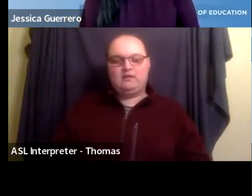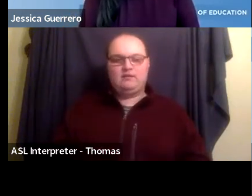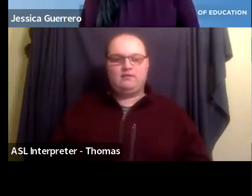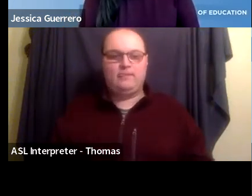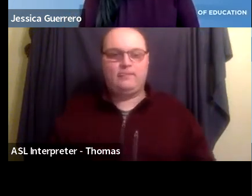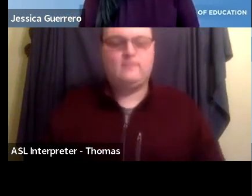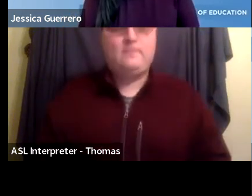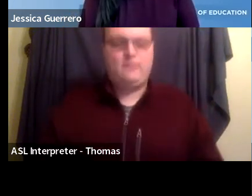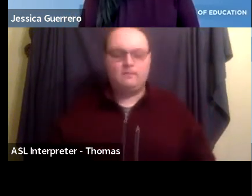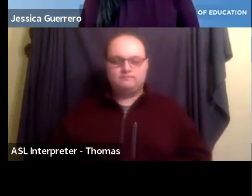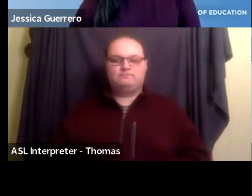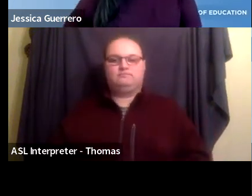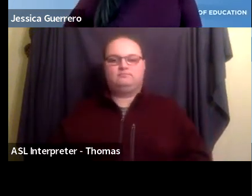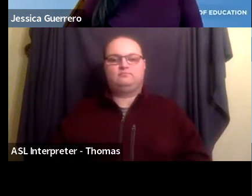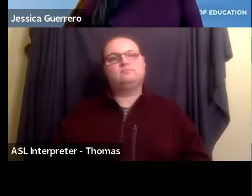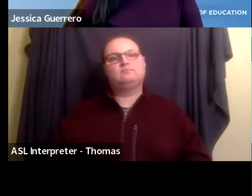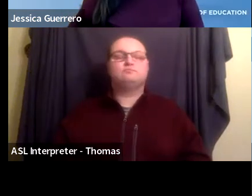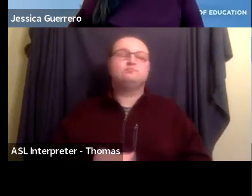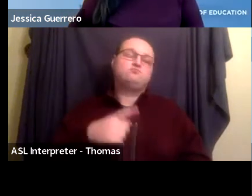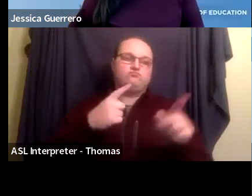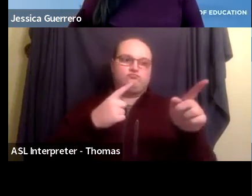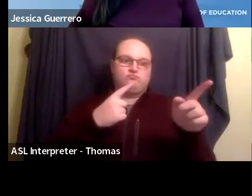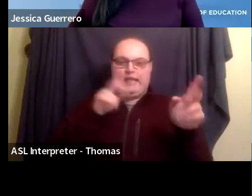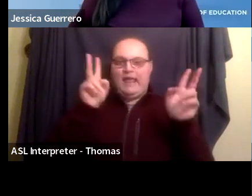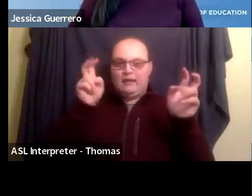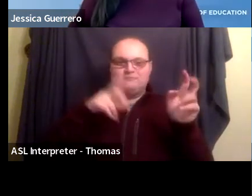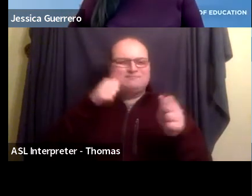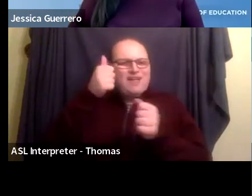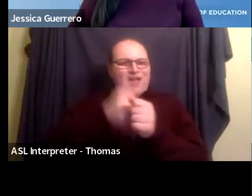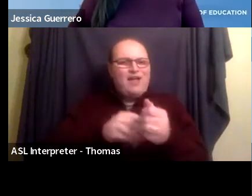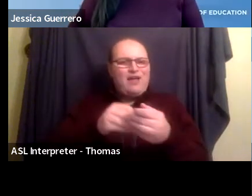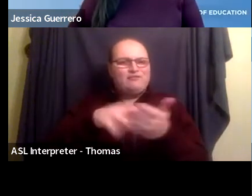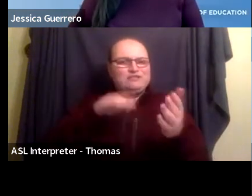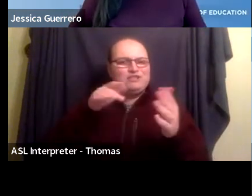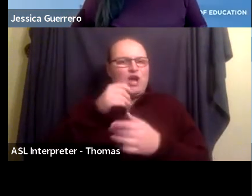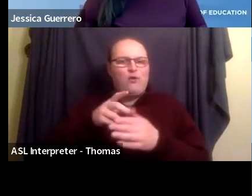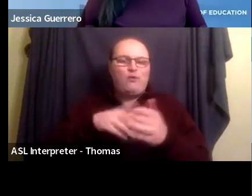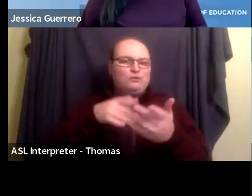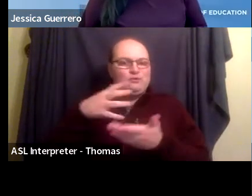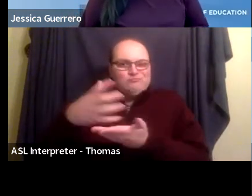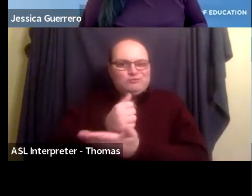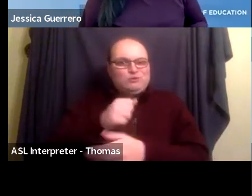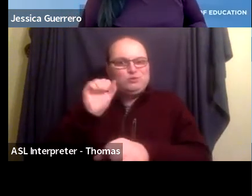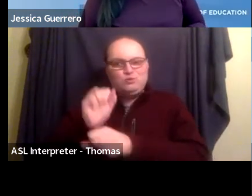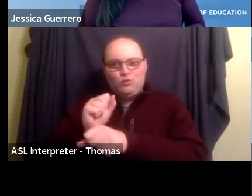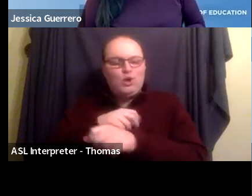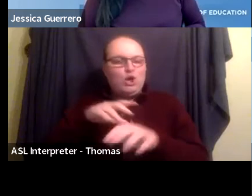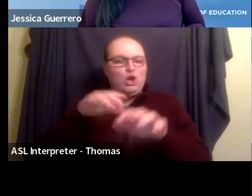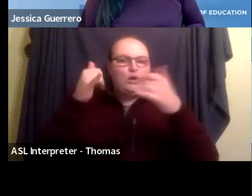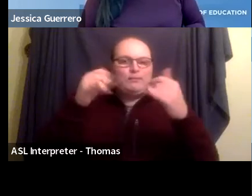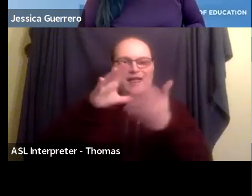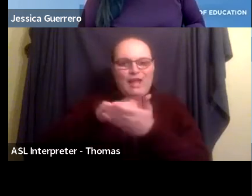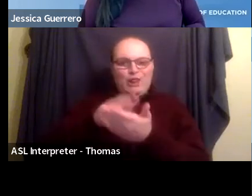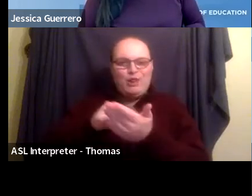every child deserves to learn, work, and play in the best environment possible.